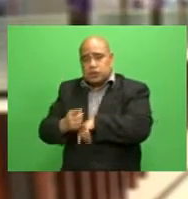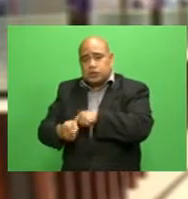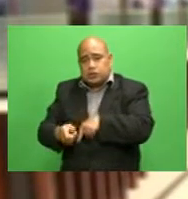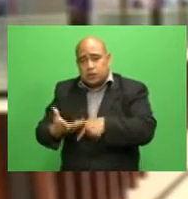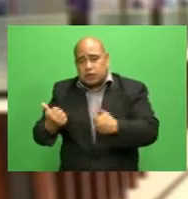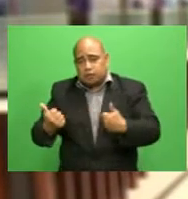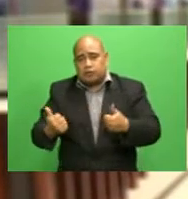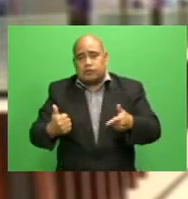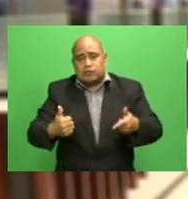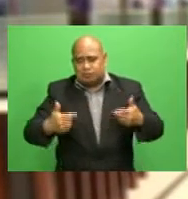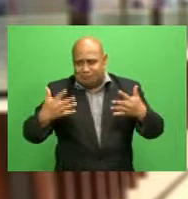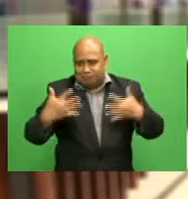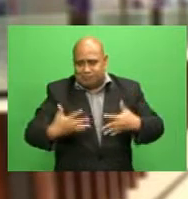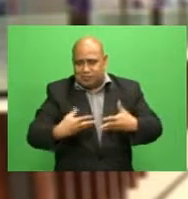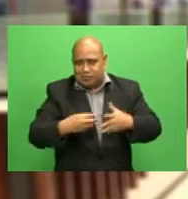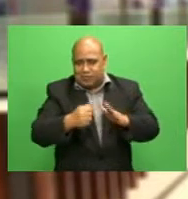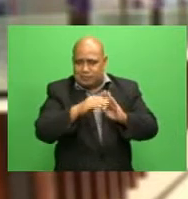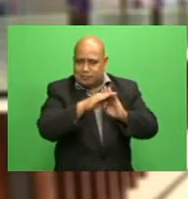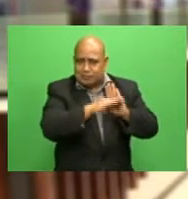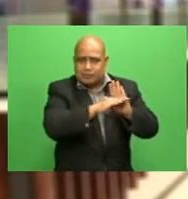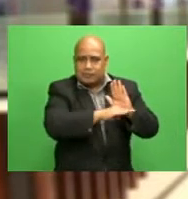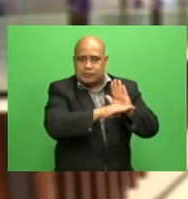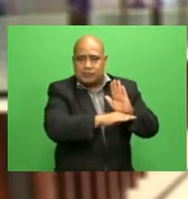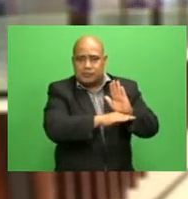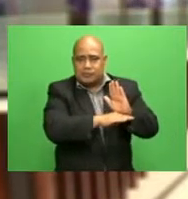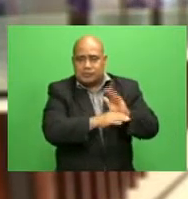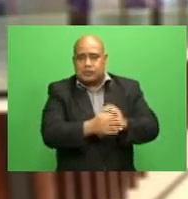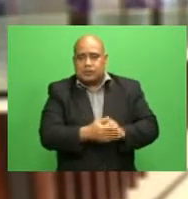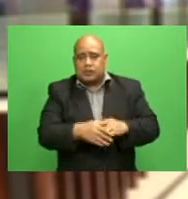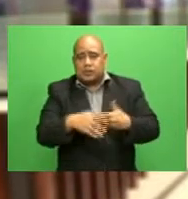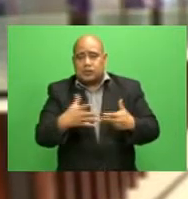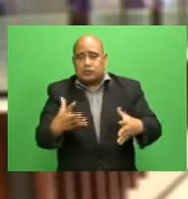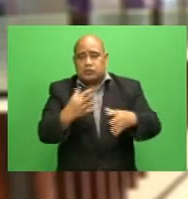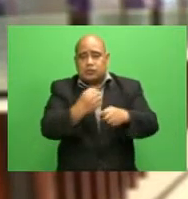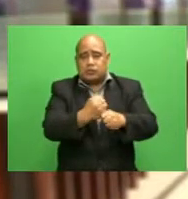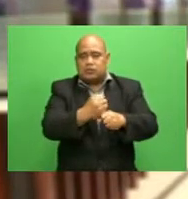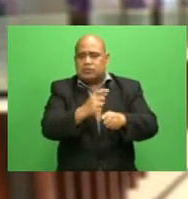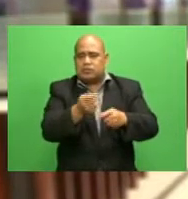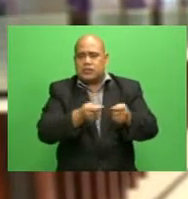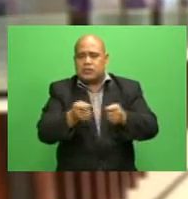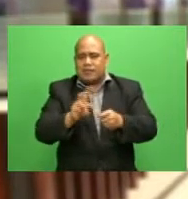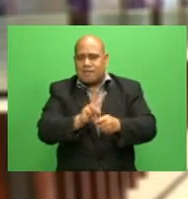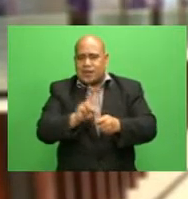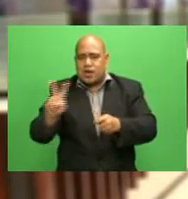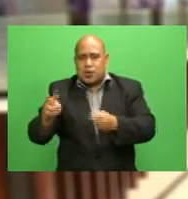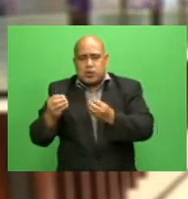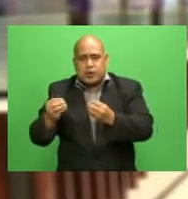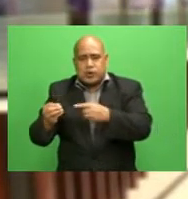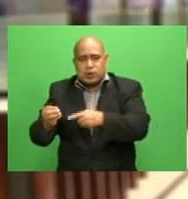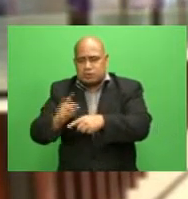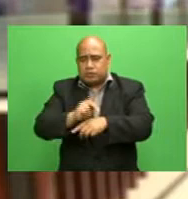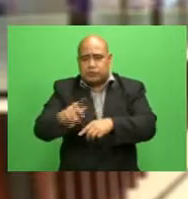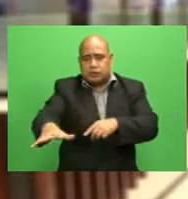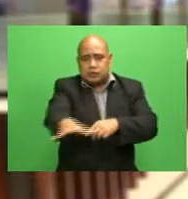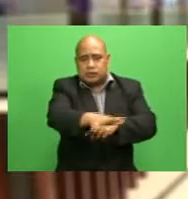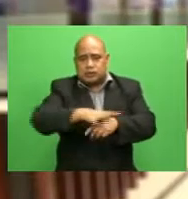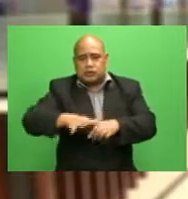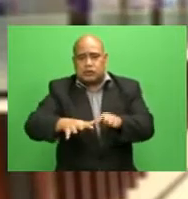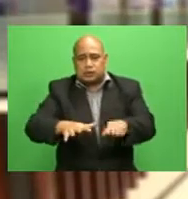in a decrease in the total market value and indices, trading on the South Pacific Stock Exchange platform remained